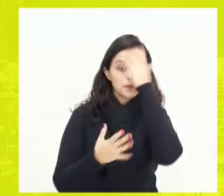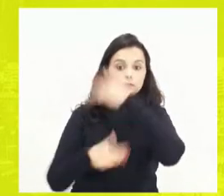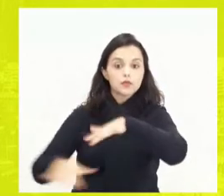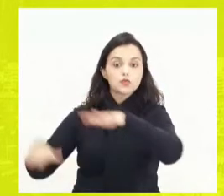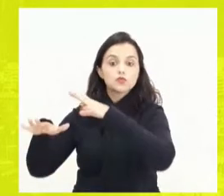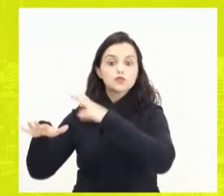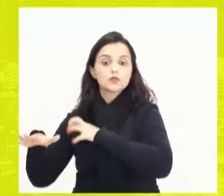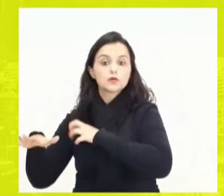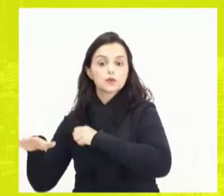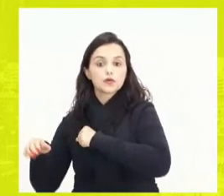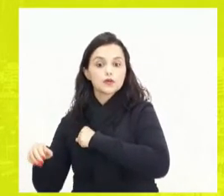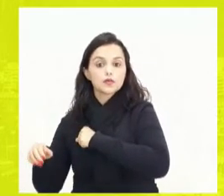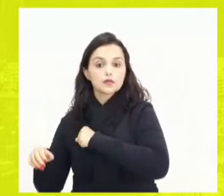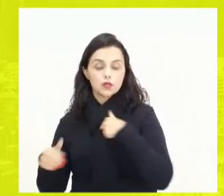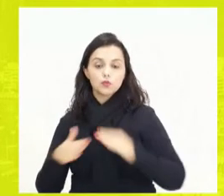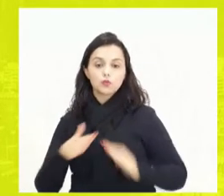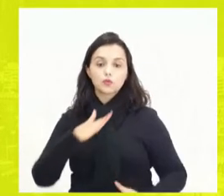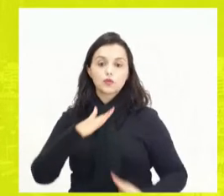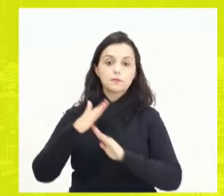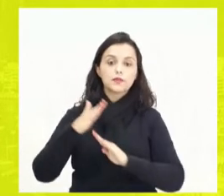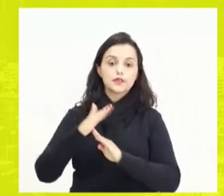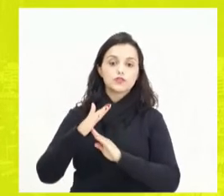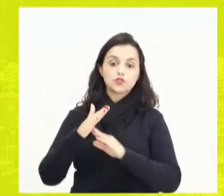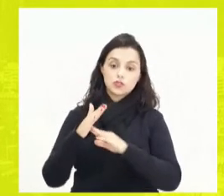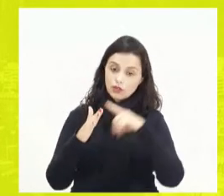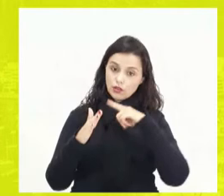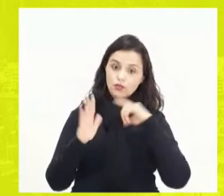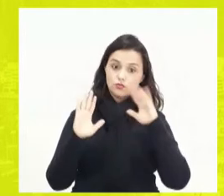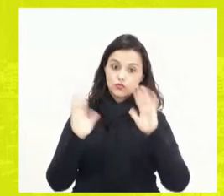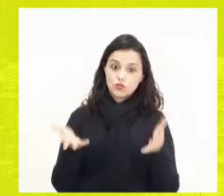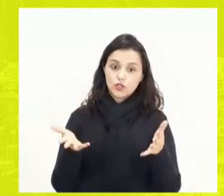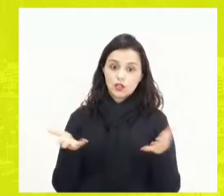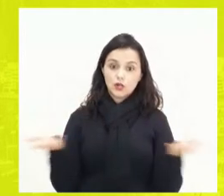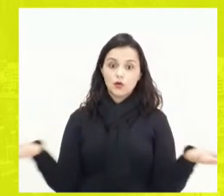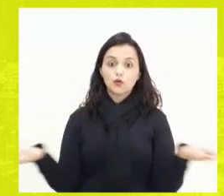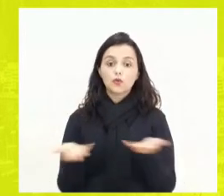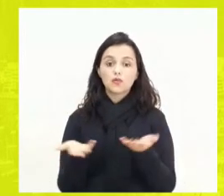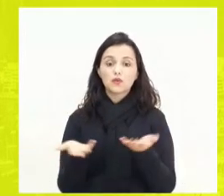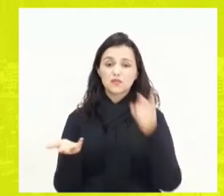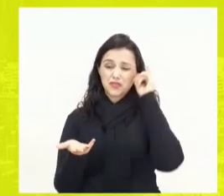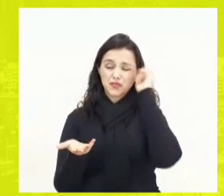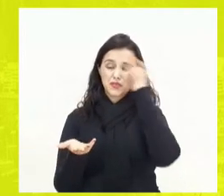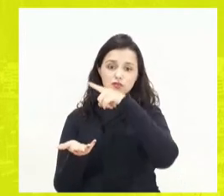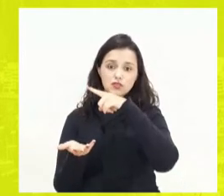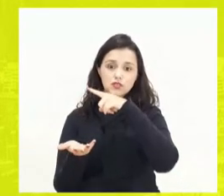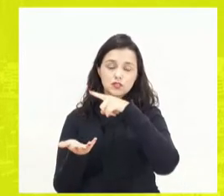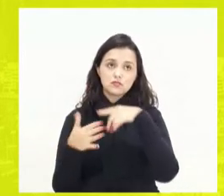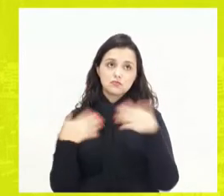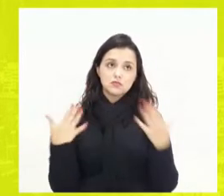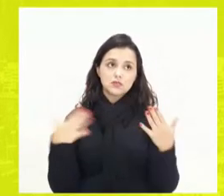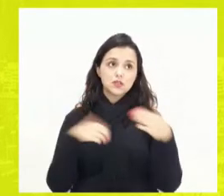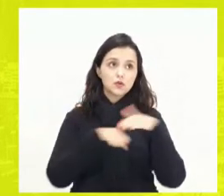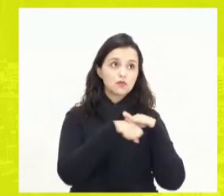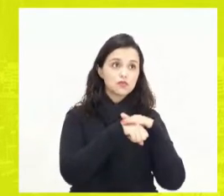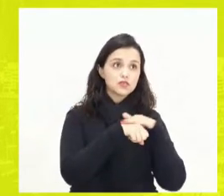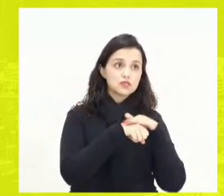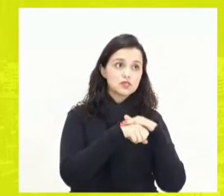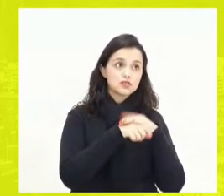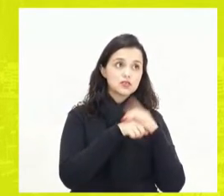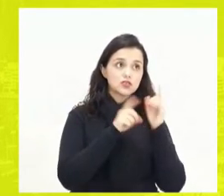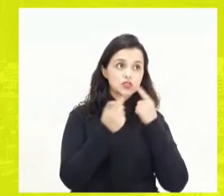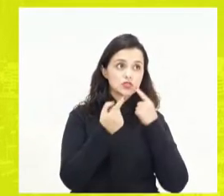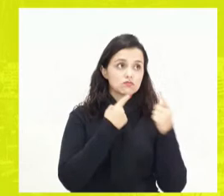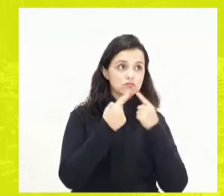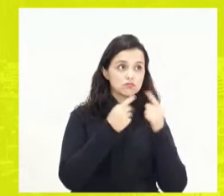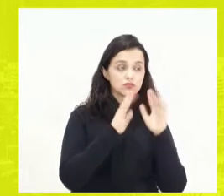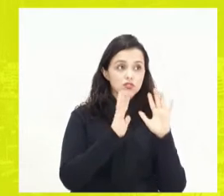love do i have established limits today or the situation is complicated but i have never negotiated established clear